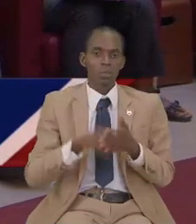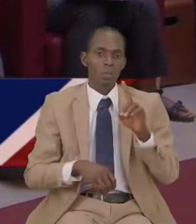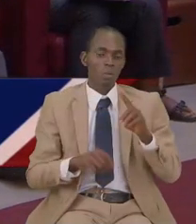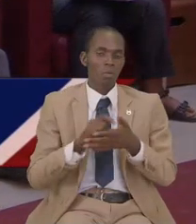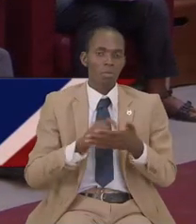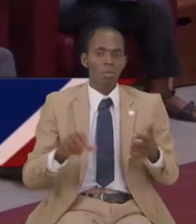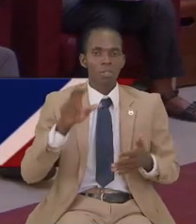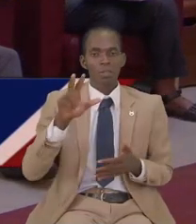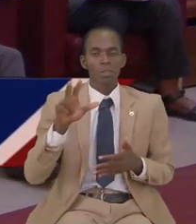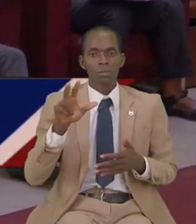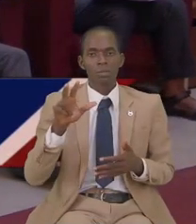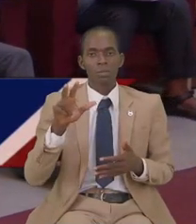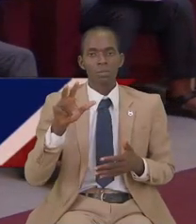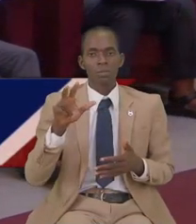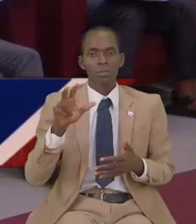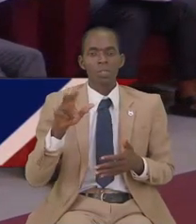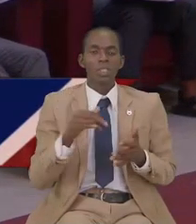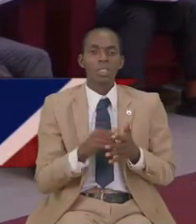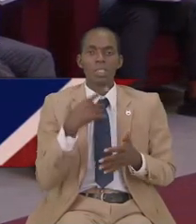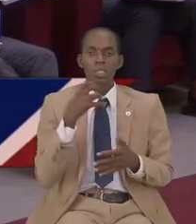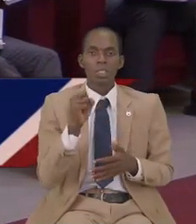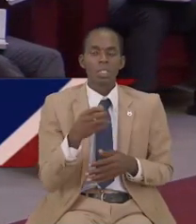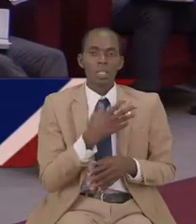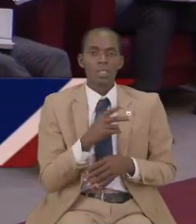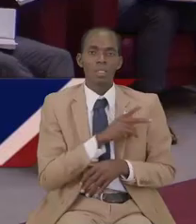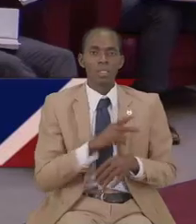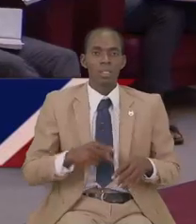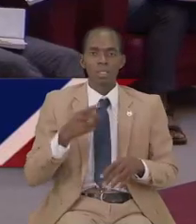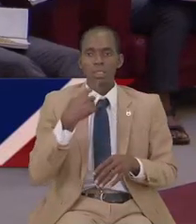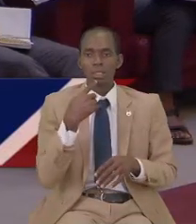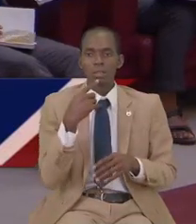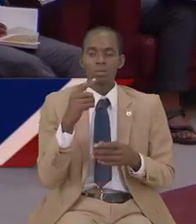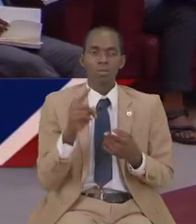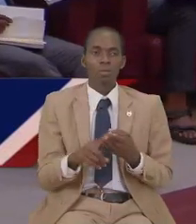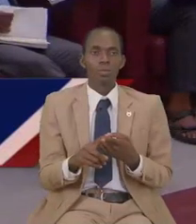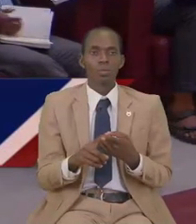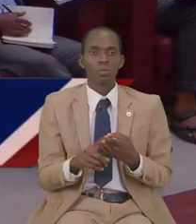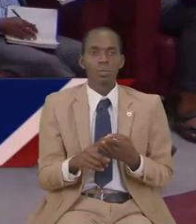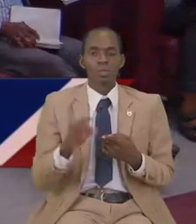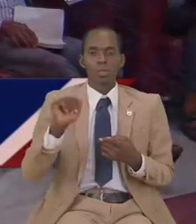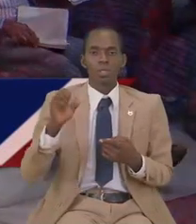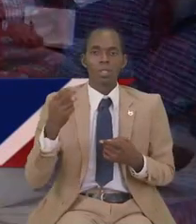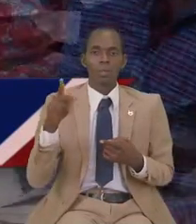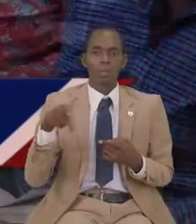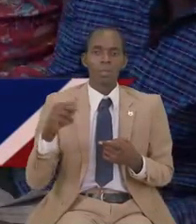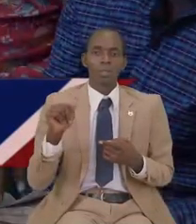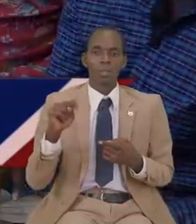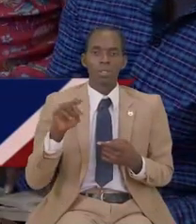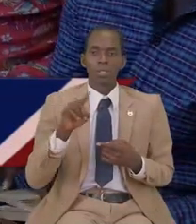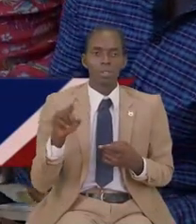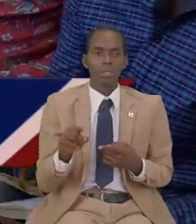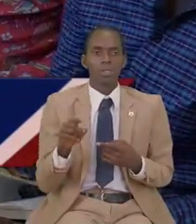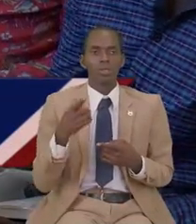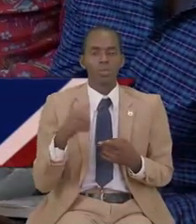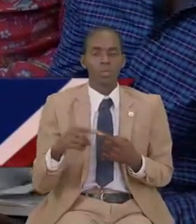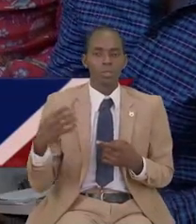we're looking at verse 3. It says that the king spake unto Ashpenaz, the master of his eunuchs, that he